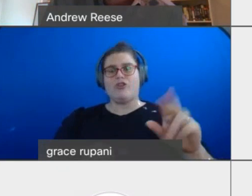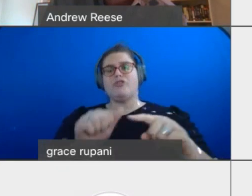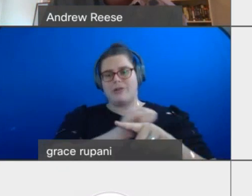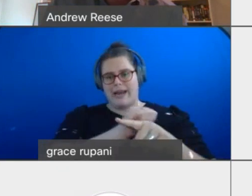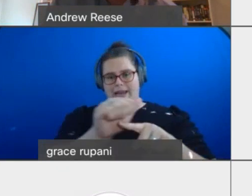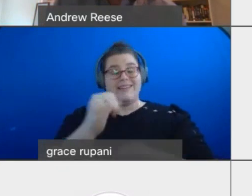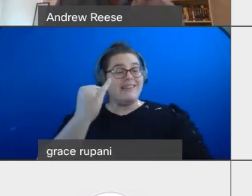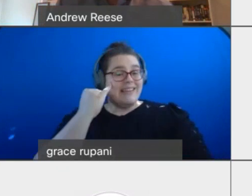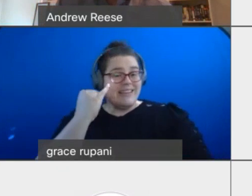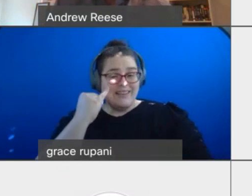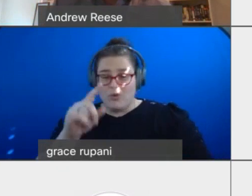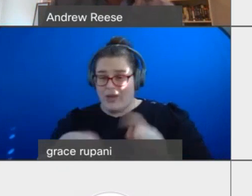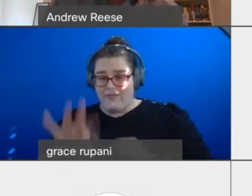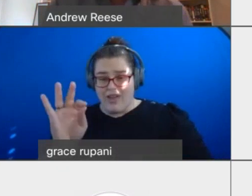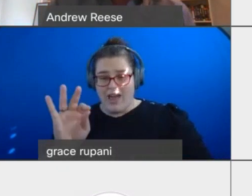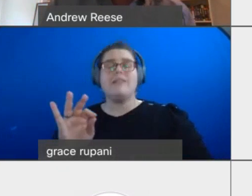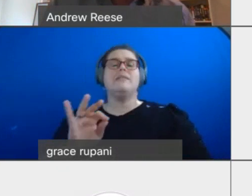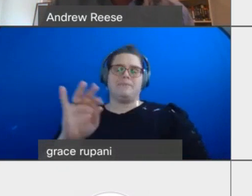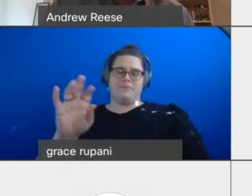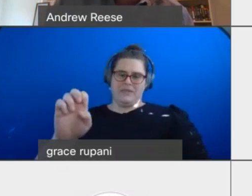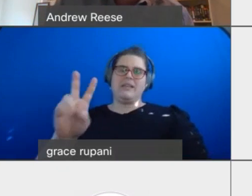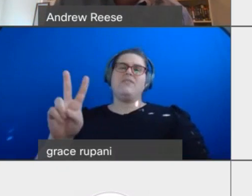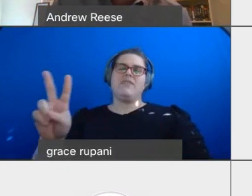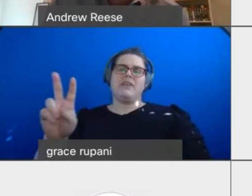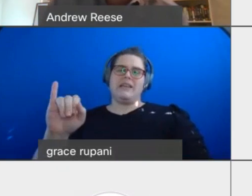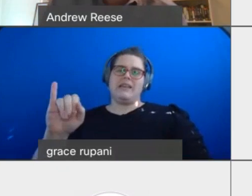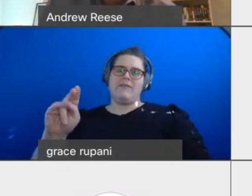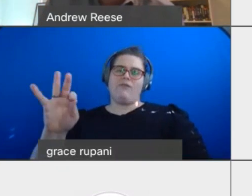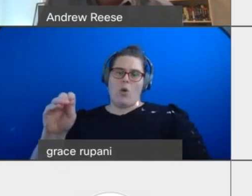always email evvinfo@dc.gov.